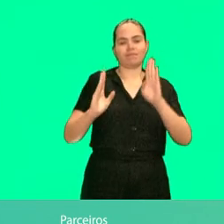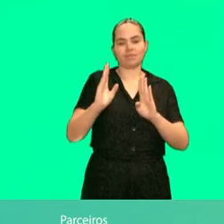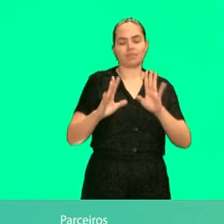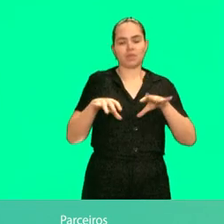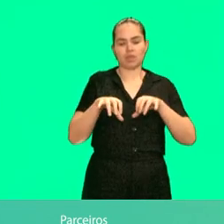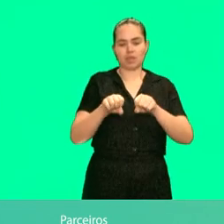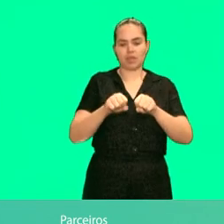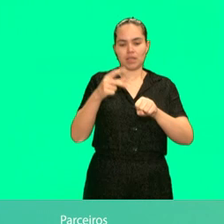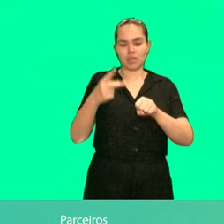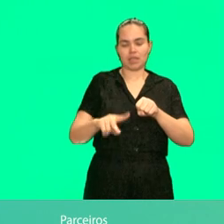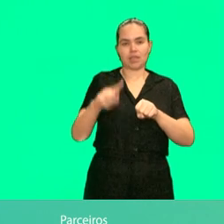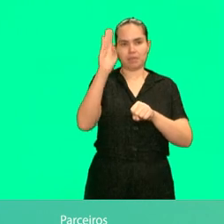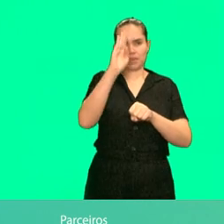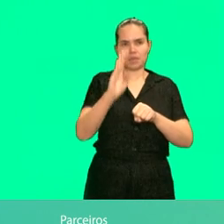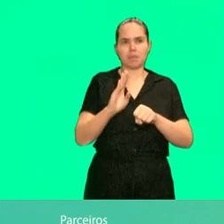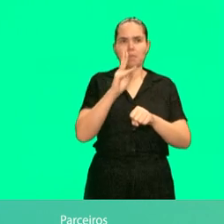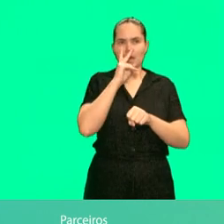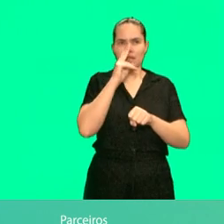ancient time,